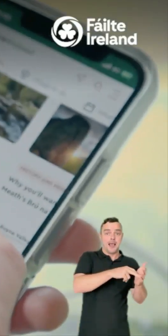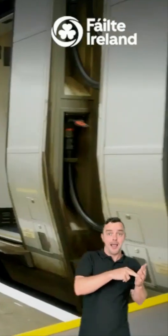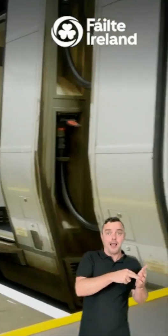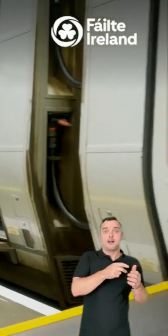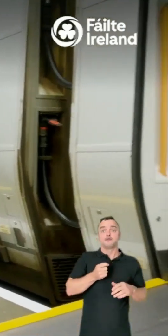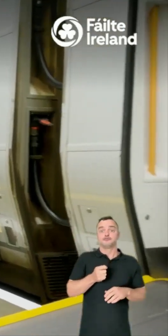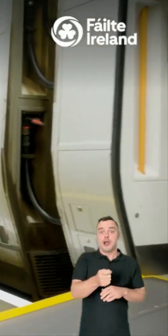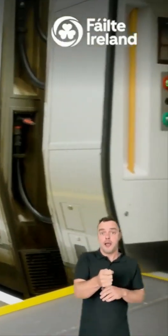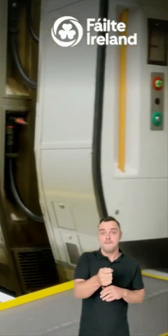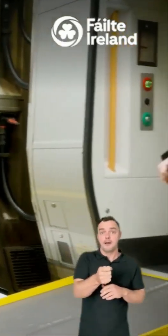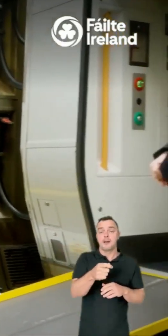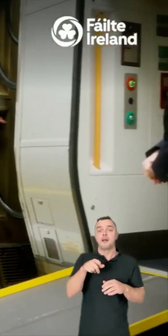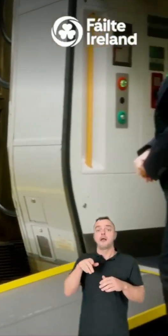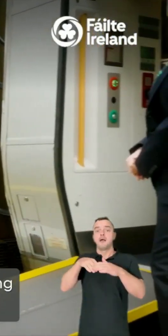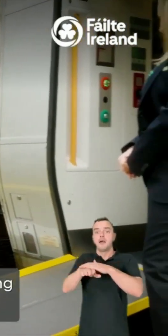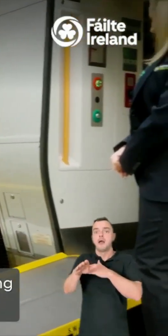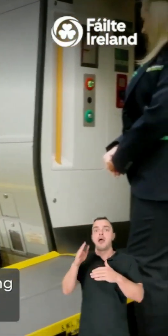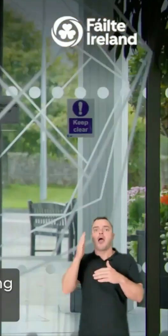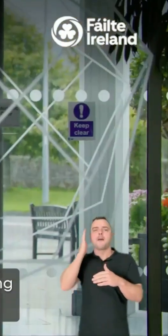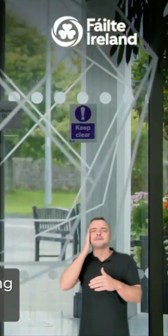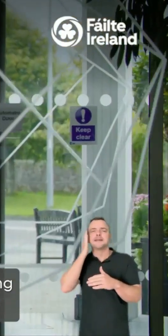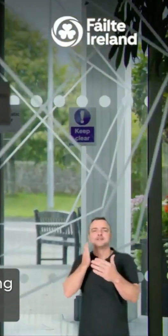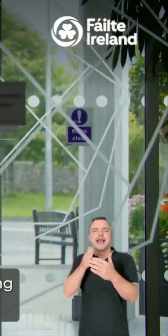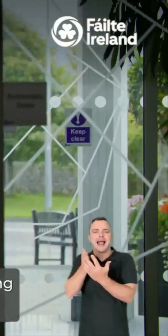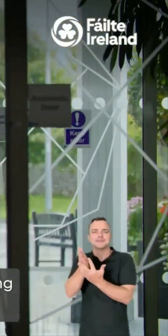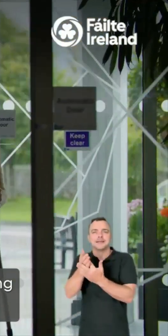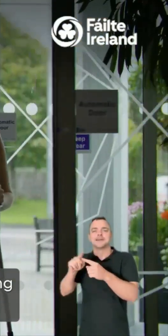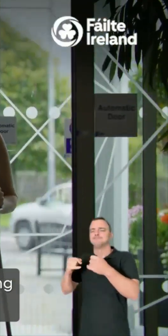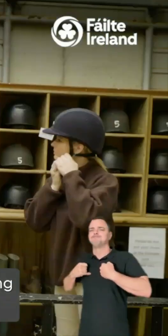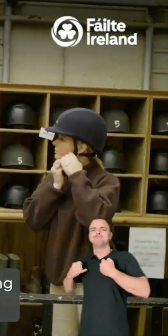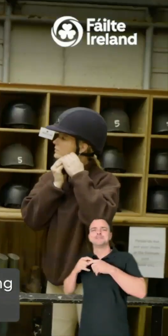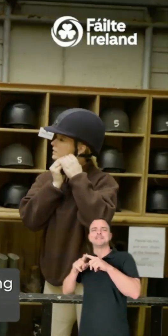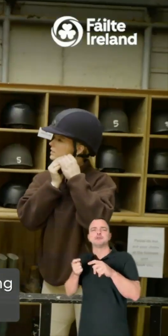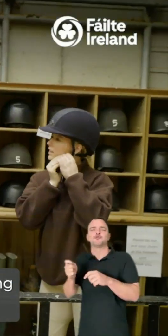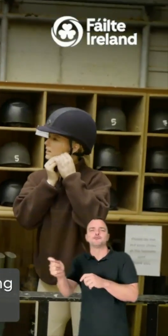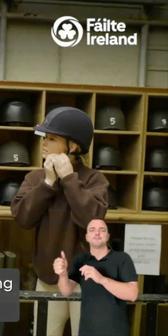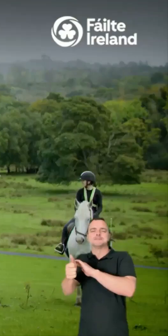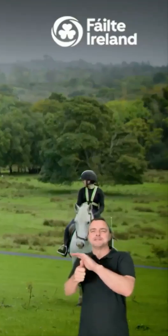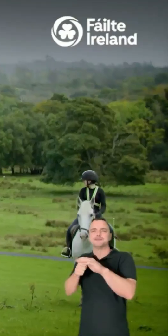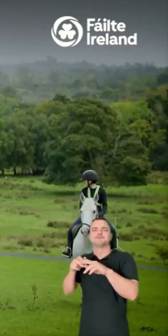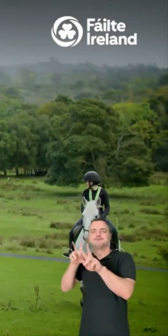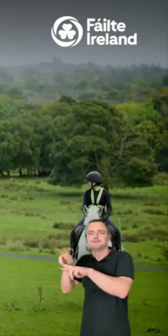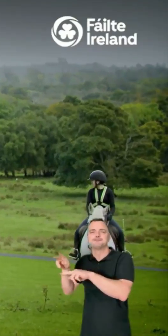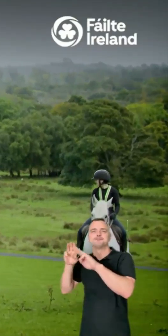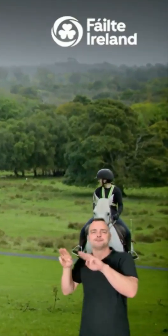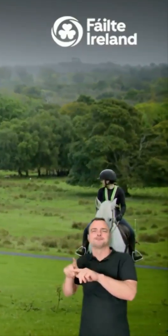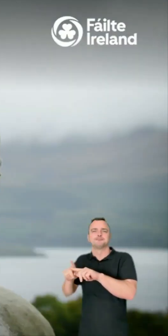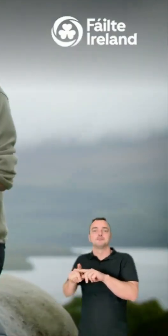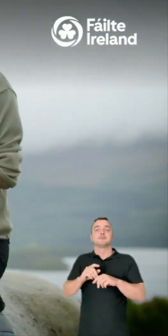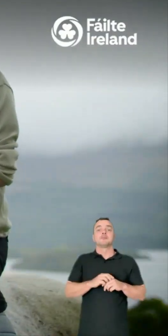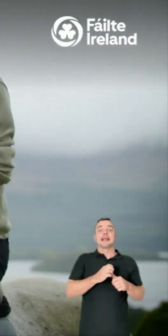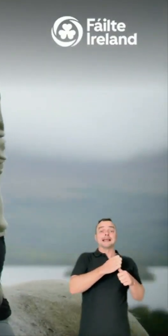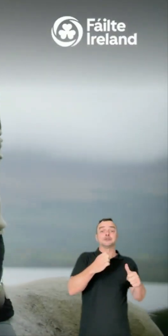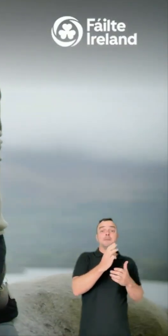trip to travelling to the destination, accessing accommodation and enjoying different tourism experiences, each part of the